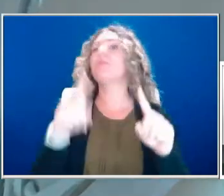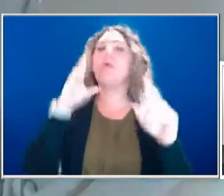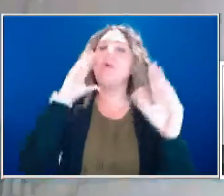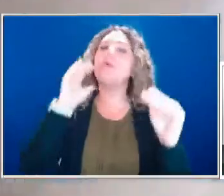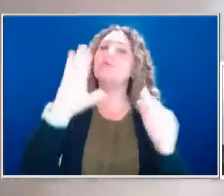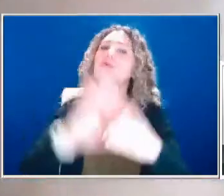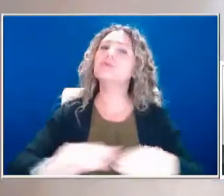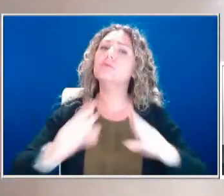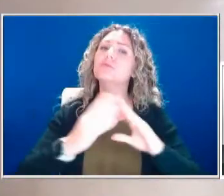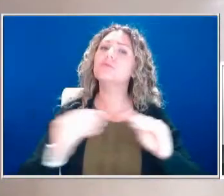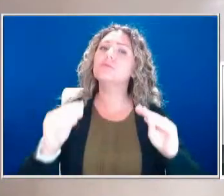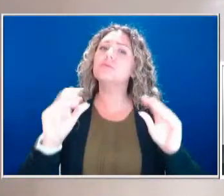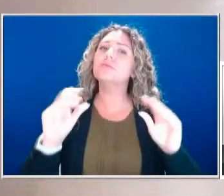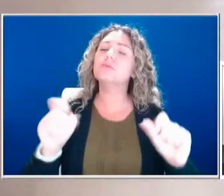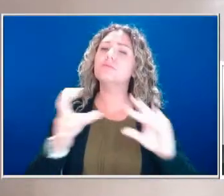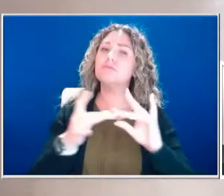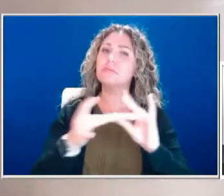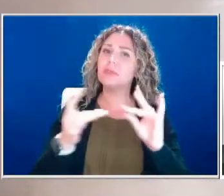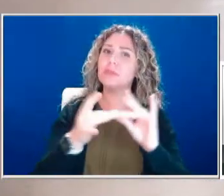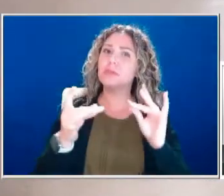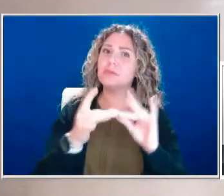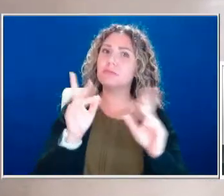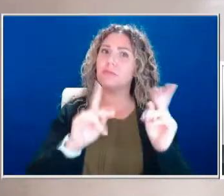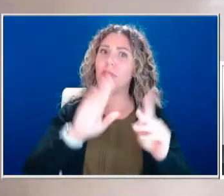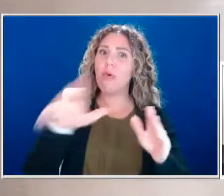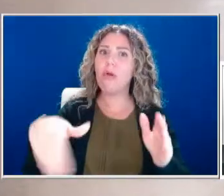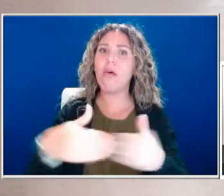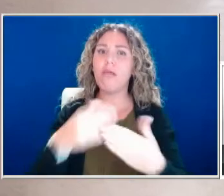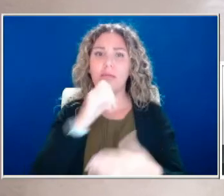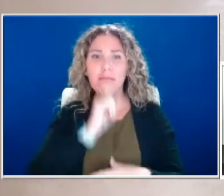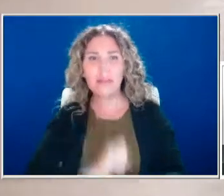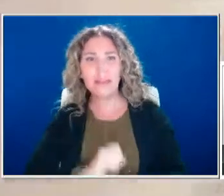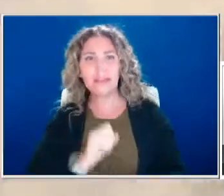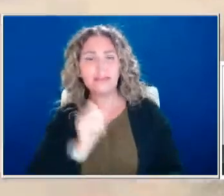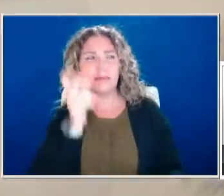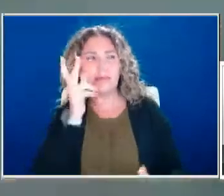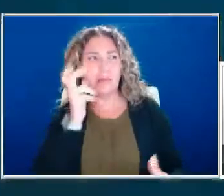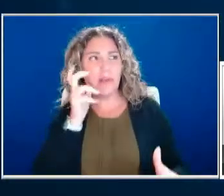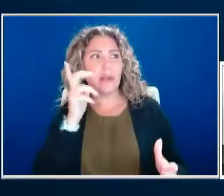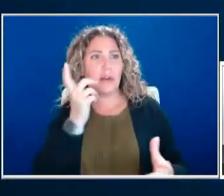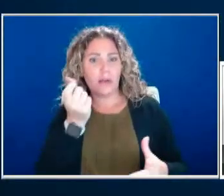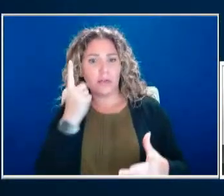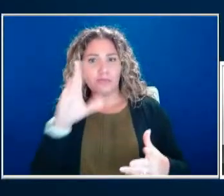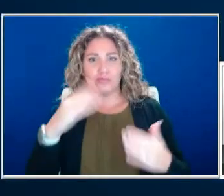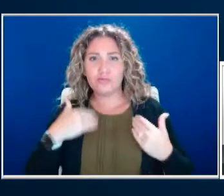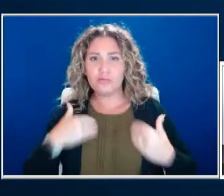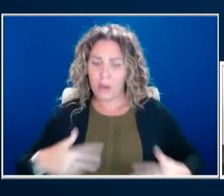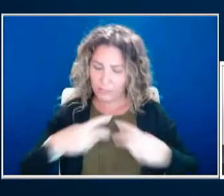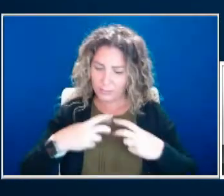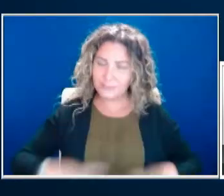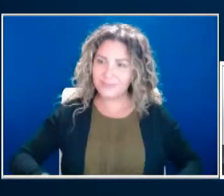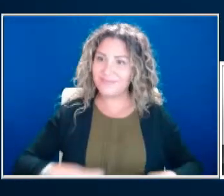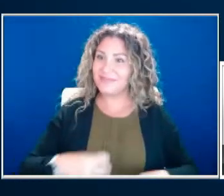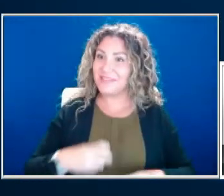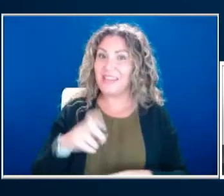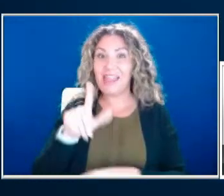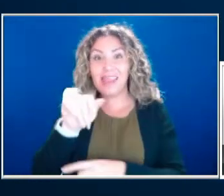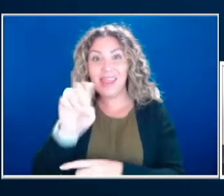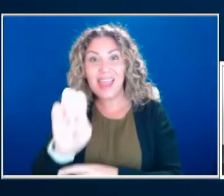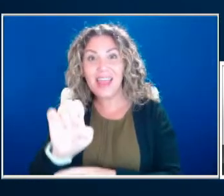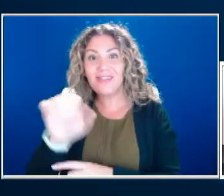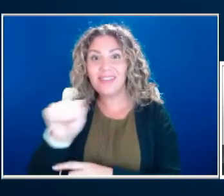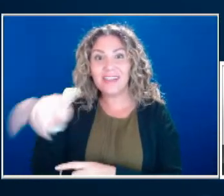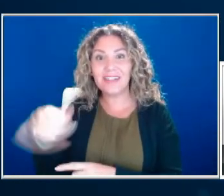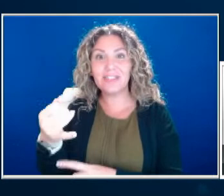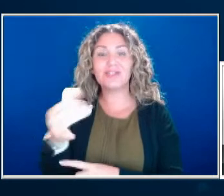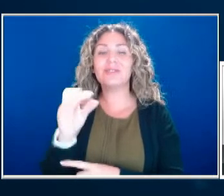serve as a message for people of all ages to listen to your body. Joining us live is AJ, along with his parents, Angie and